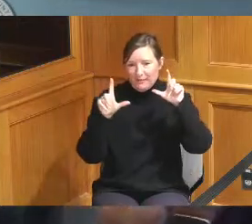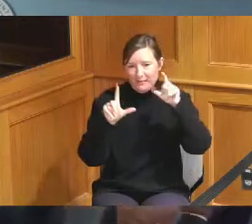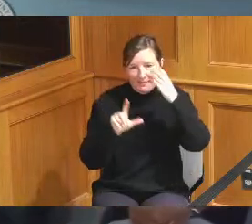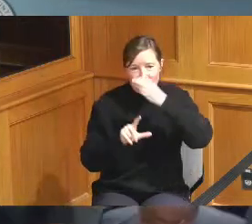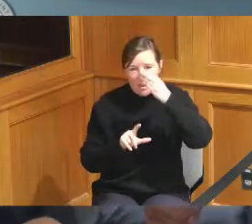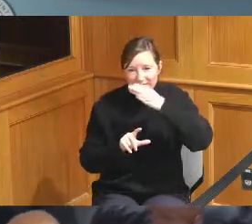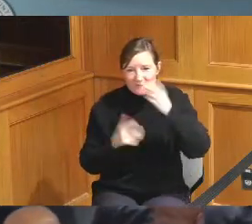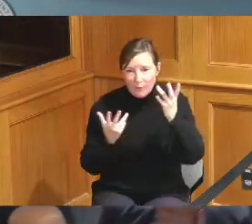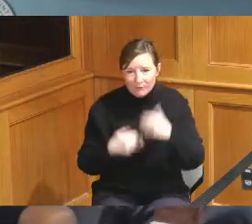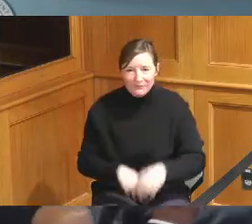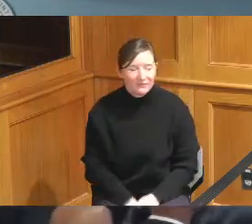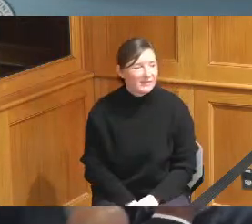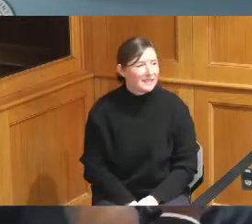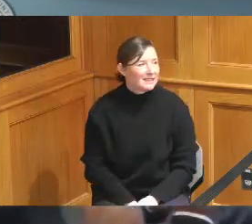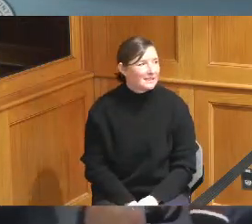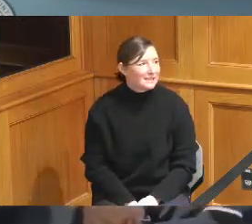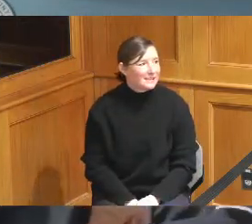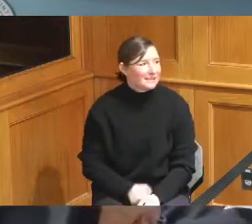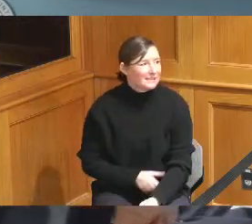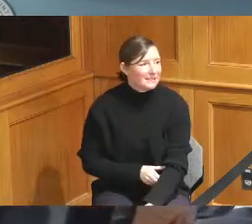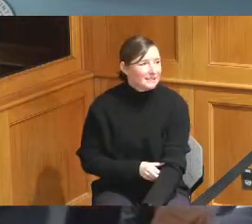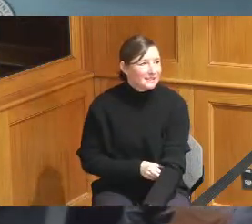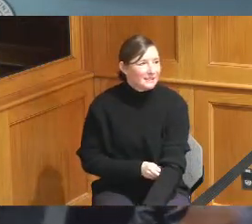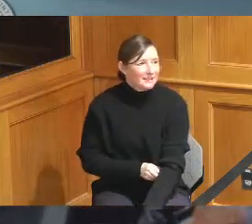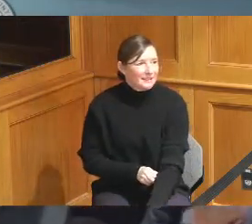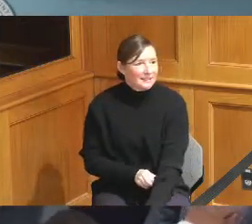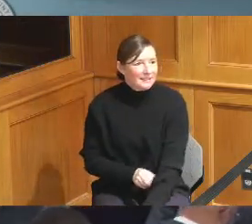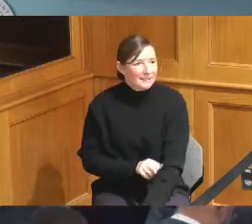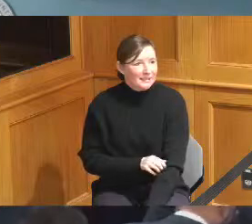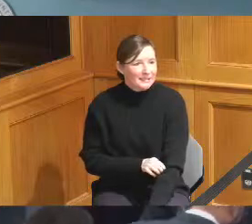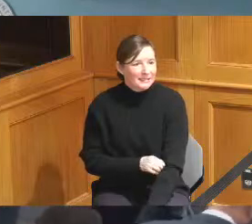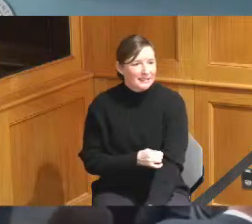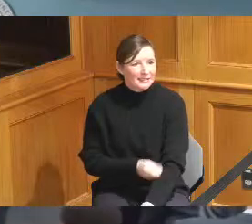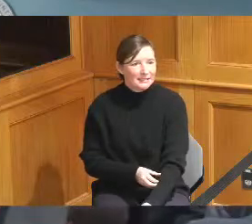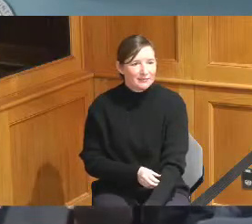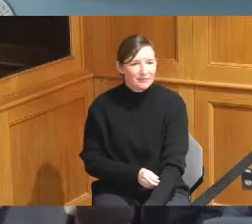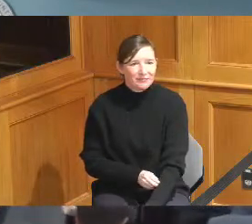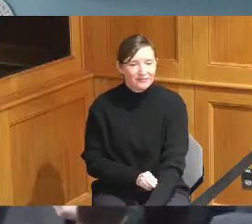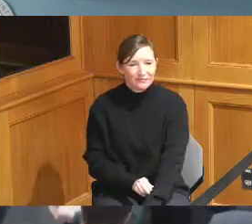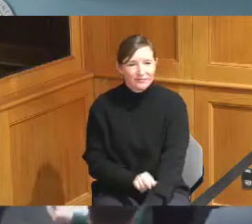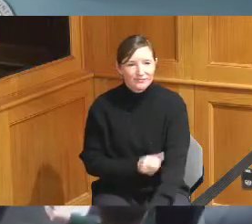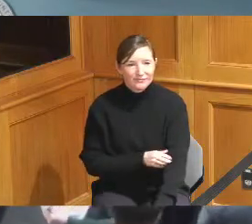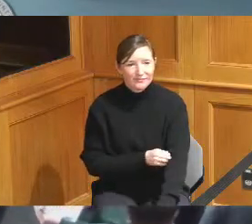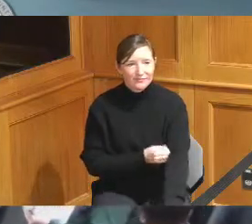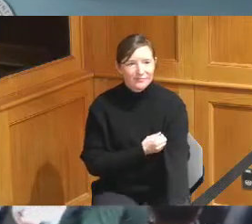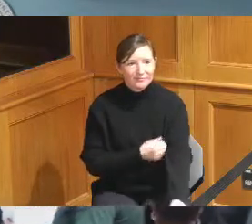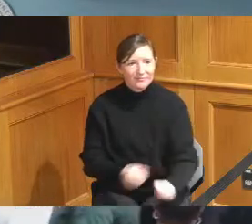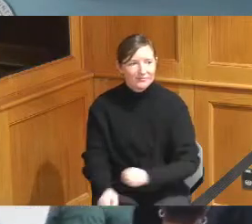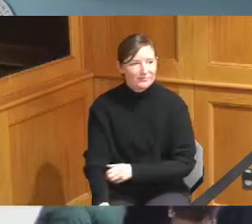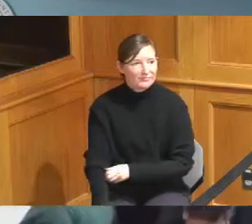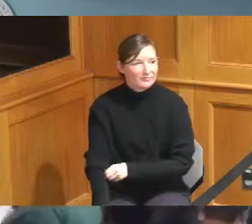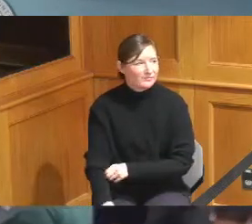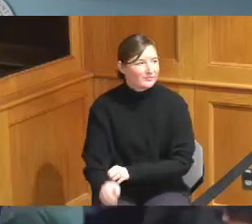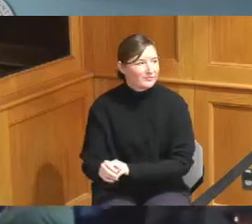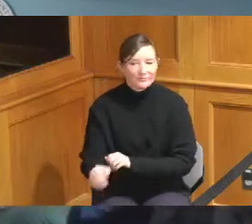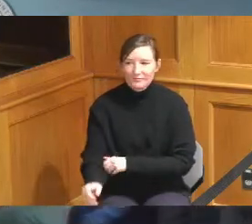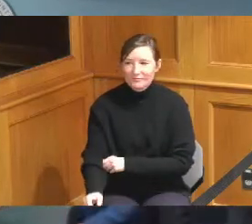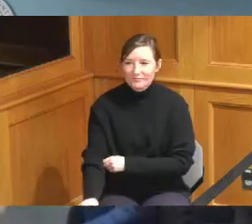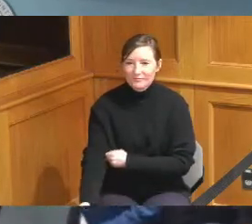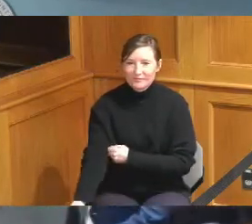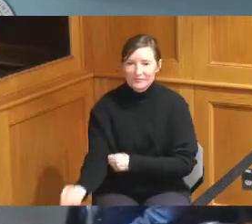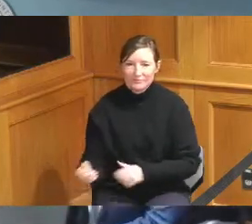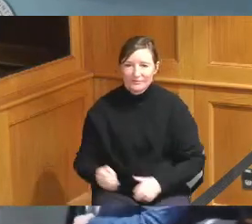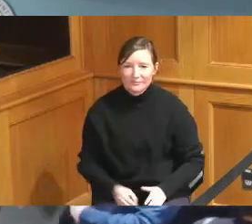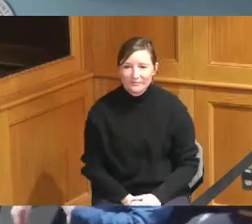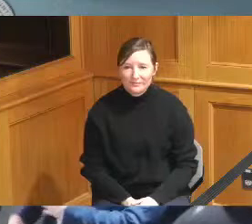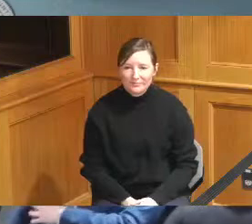You in the gotta back. move over. I'm in the back. You gotta move over to that side. You'll get back. Come on, baby, stand up. This time, my heel.